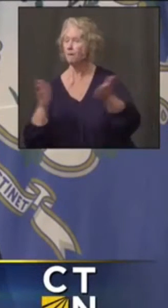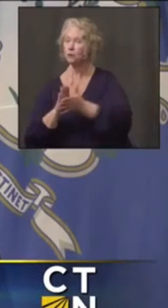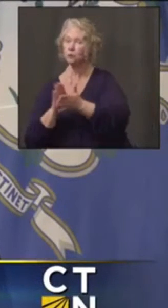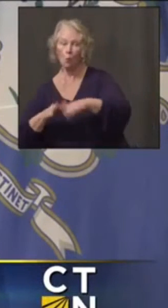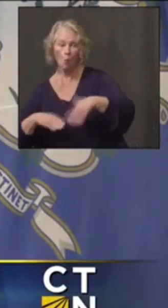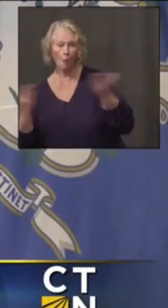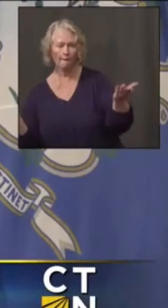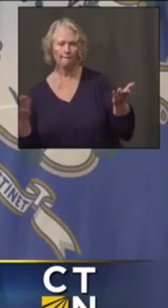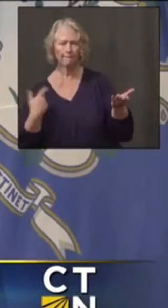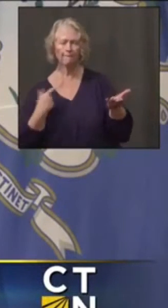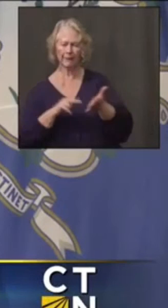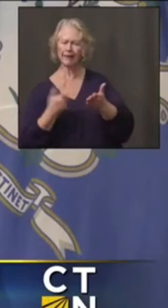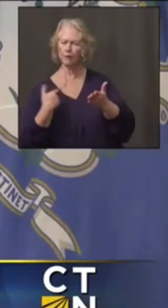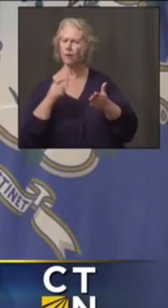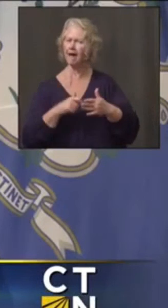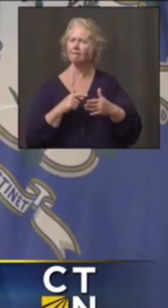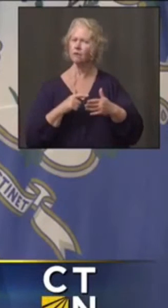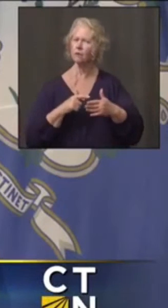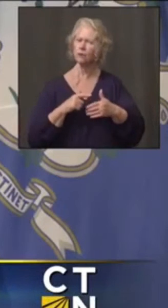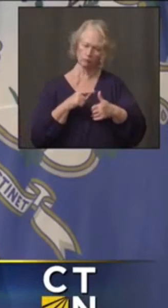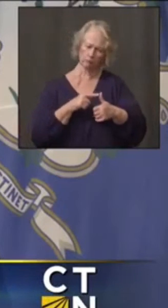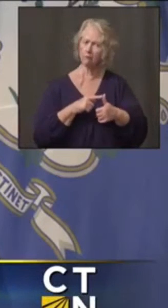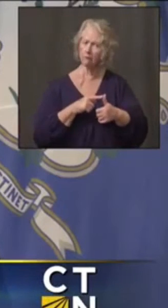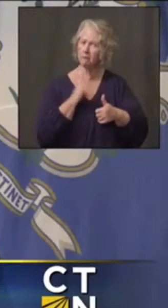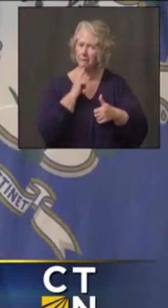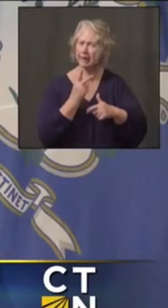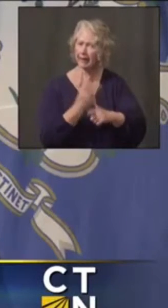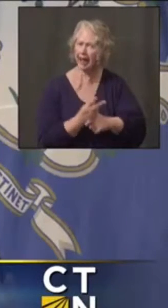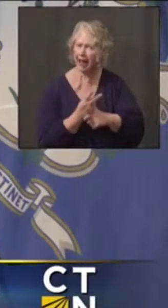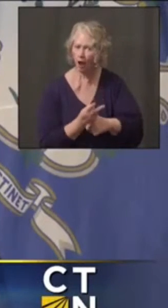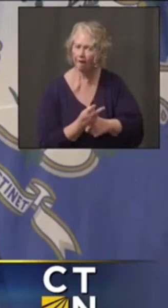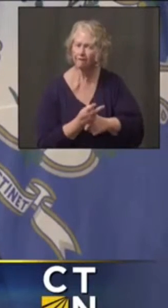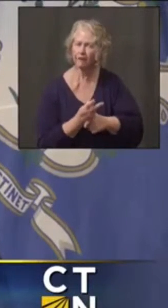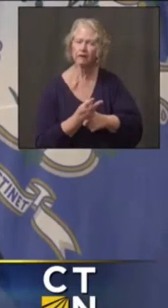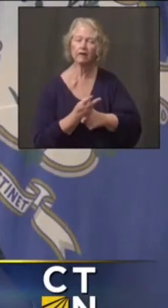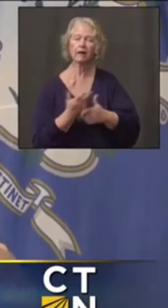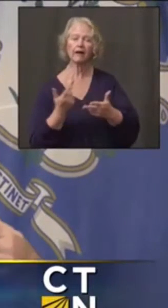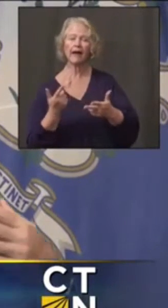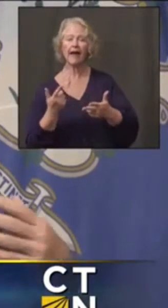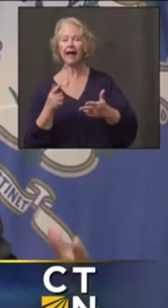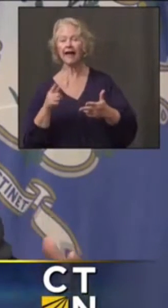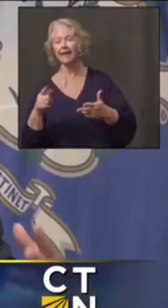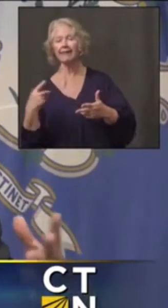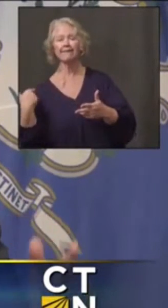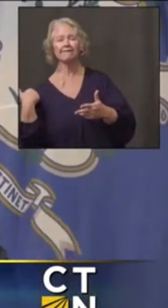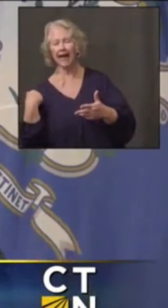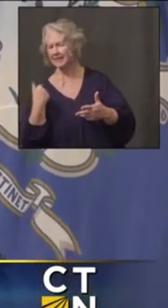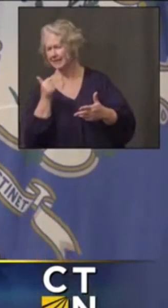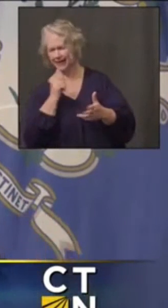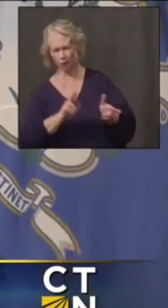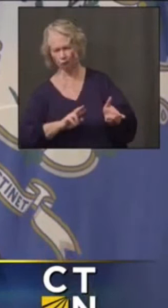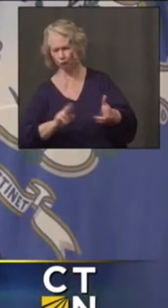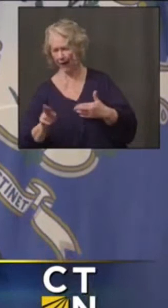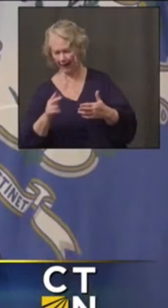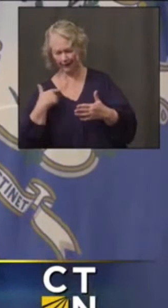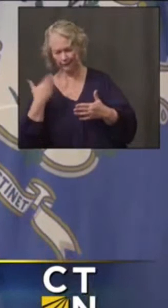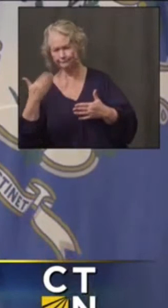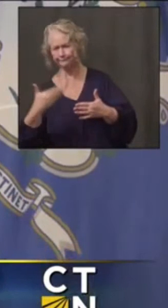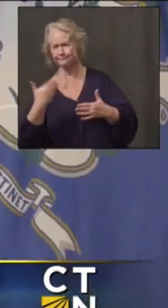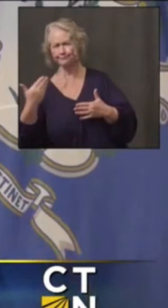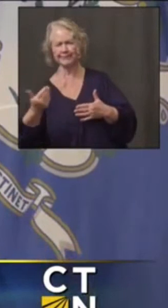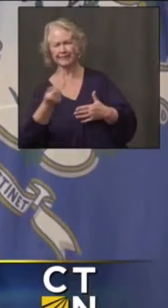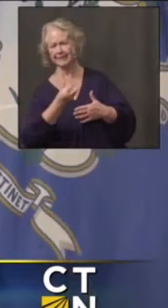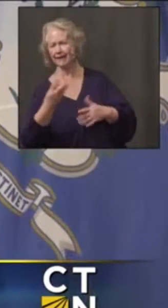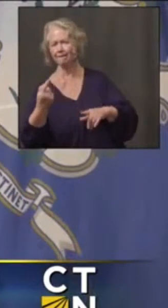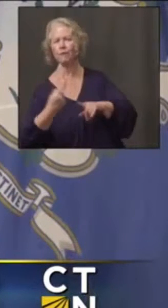the necessary precautions, as we described. And let's face it, the vaccine is going to take months before it's rolled out in a really totally